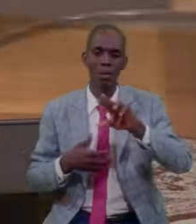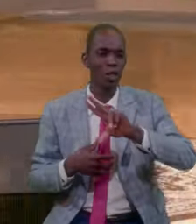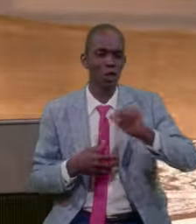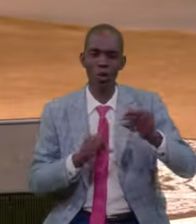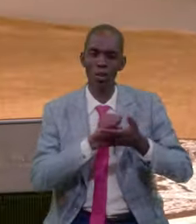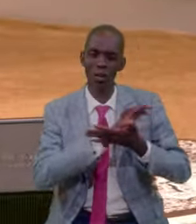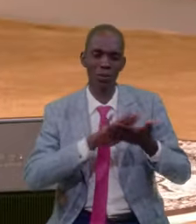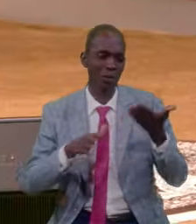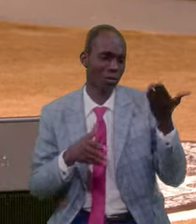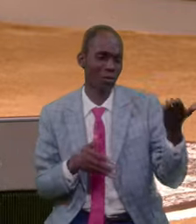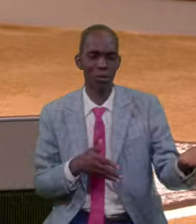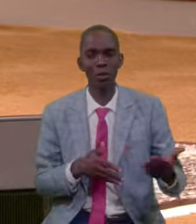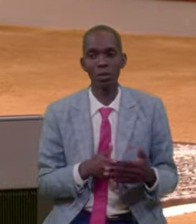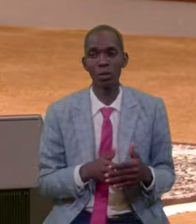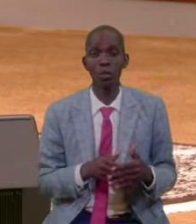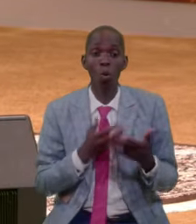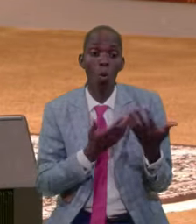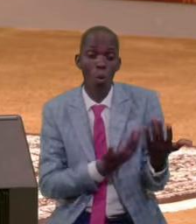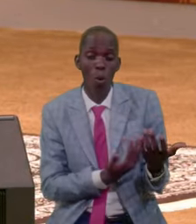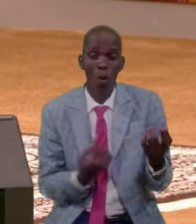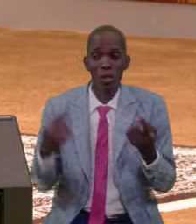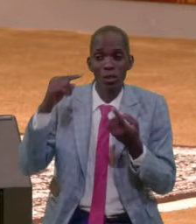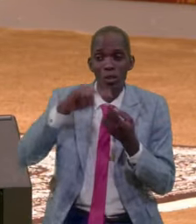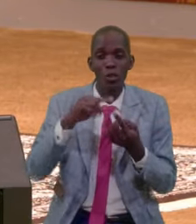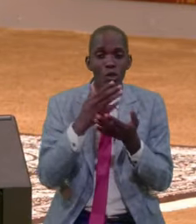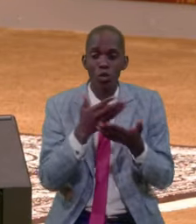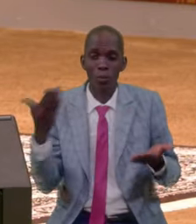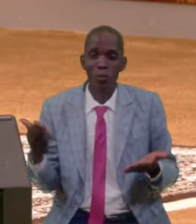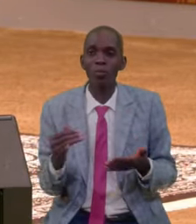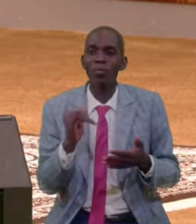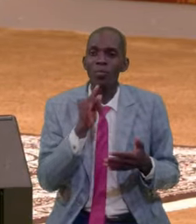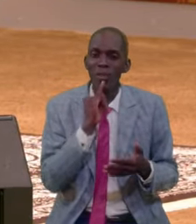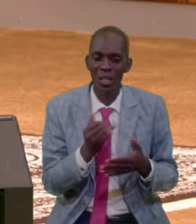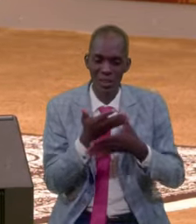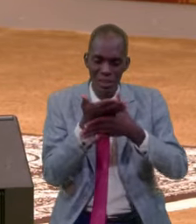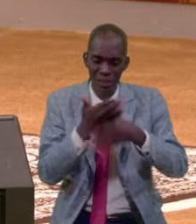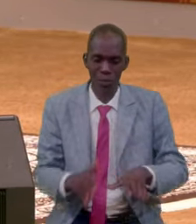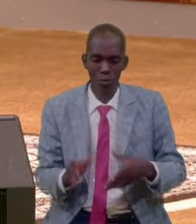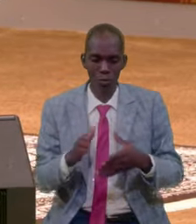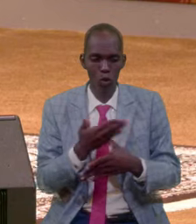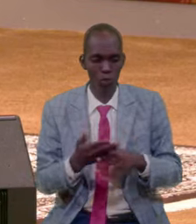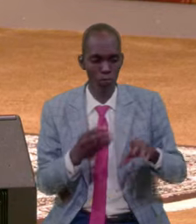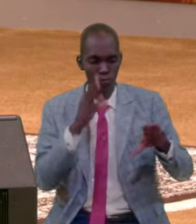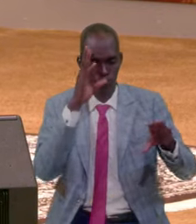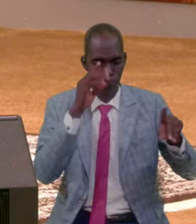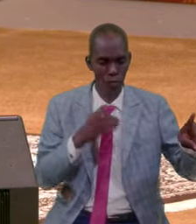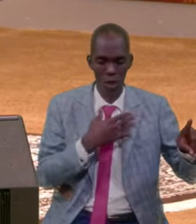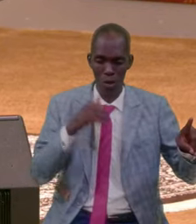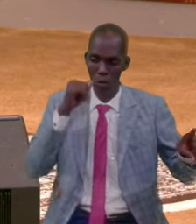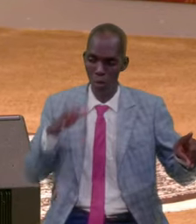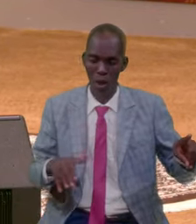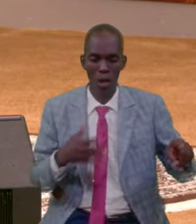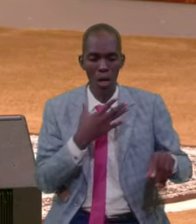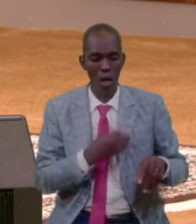wait until something is being divided between him and her, and he wants to take